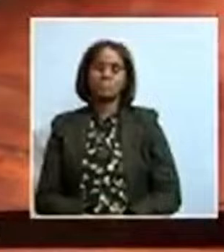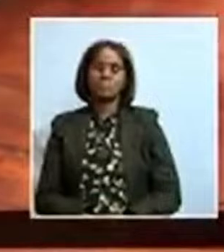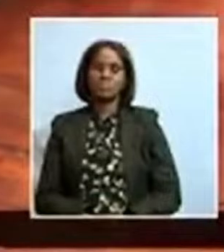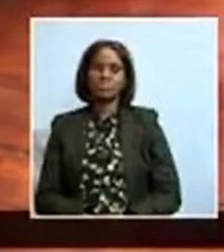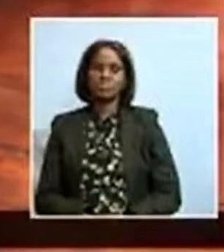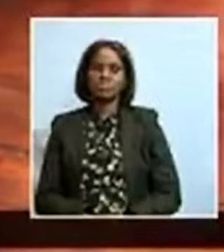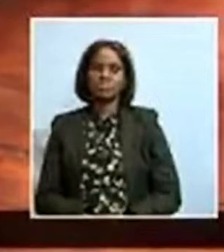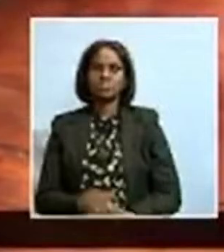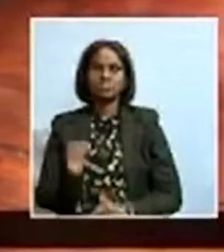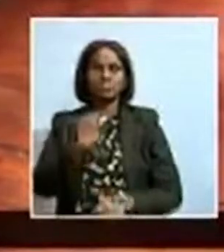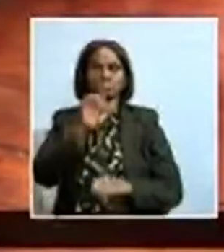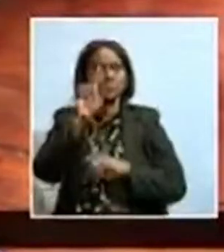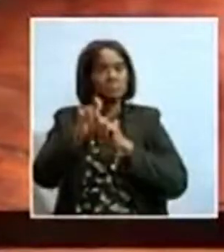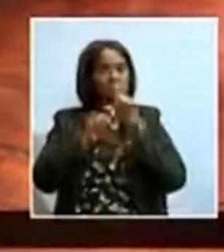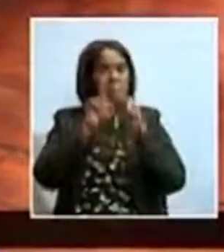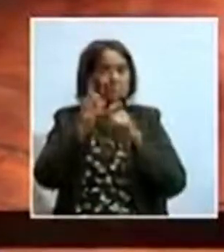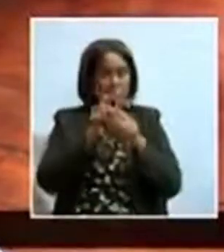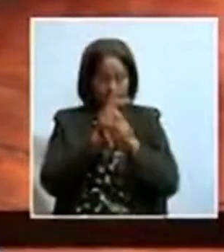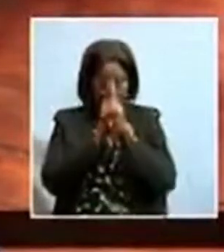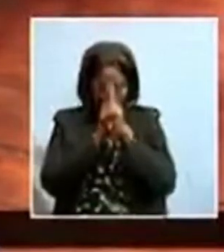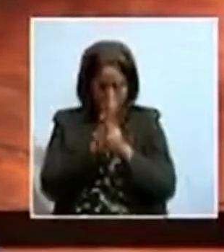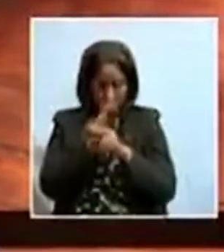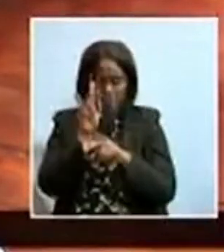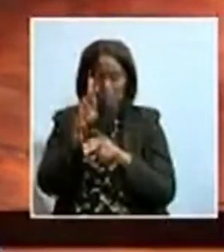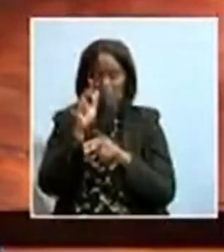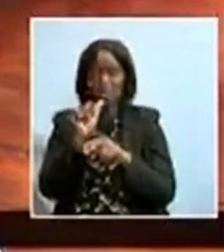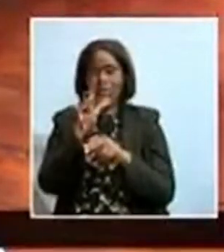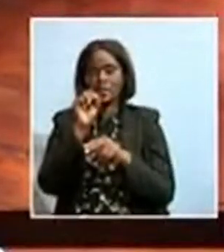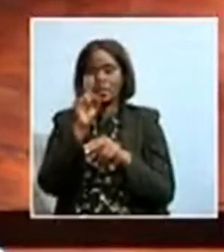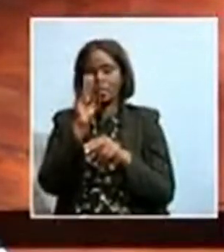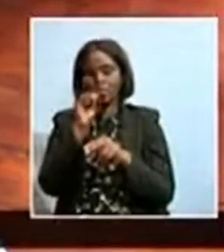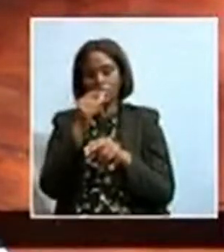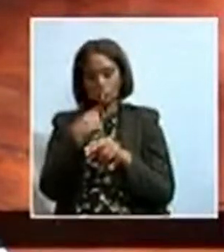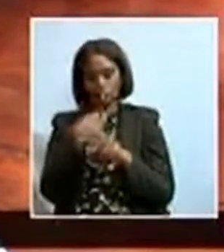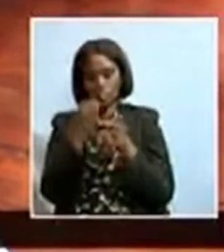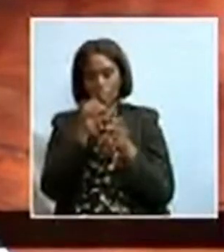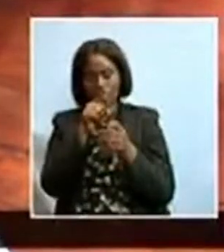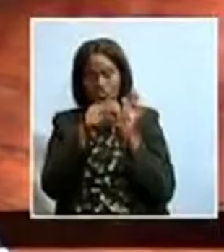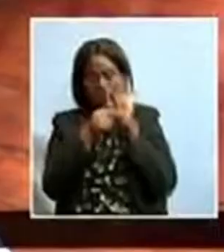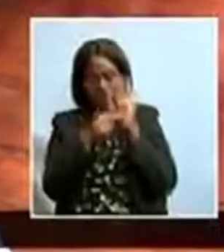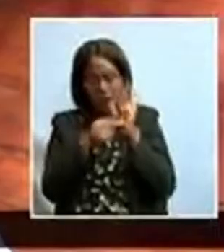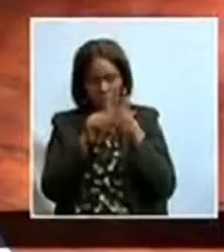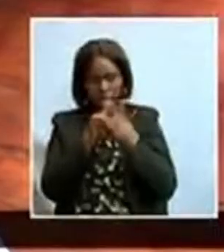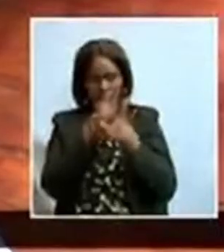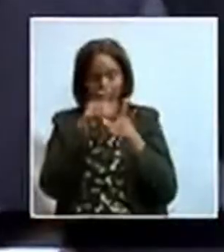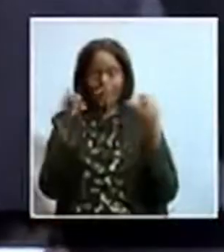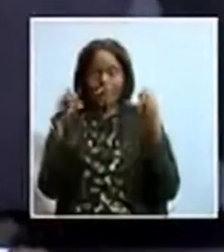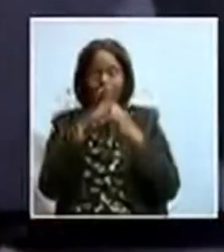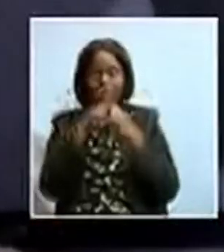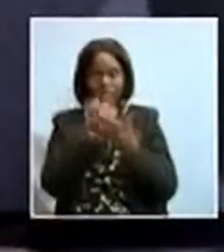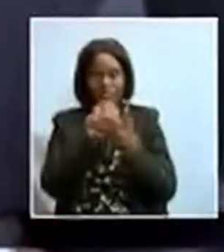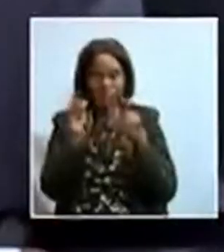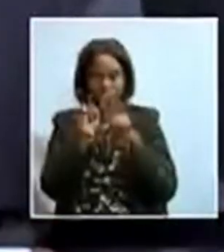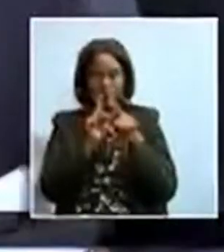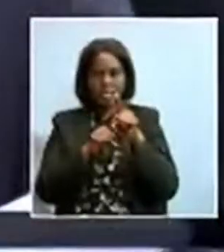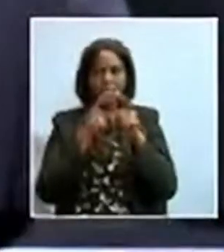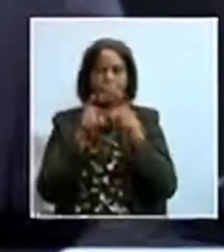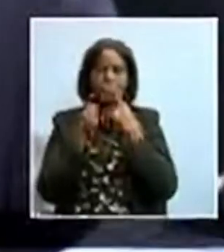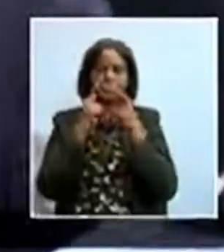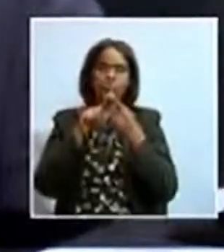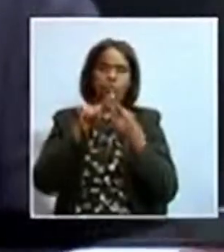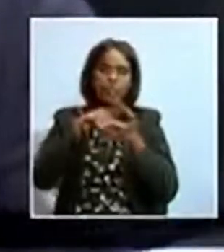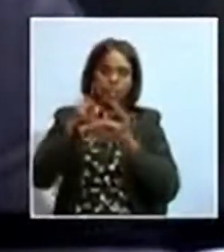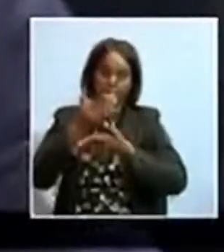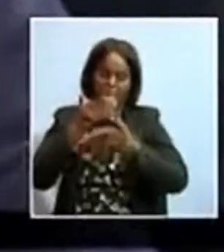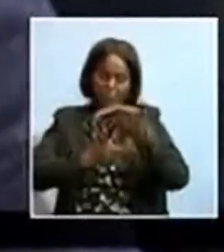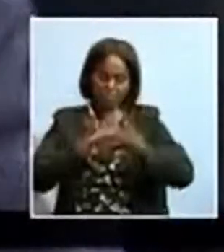What is the question, Honorable Kalogo? I want him to demonstrate how this bank statement is speaking to these payment